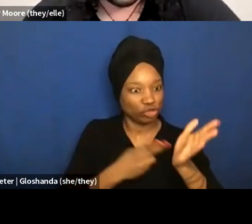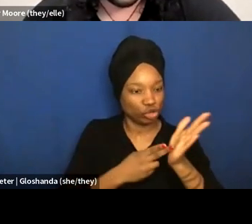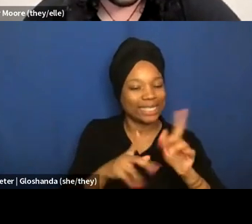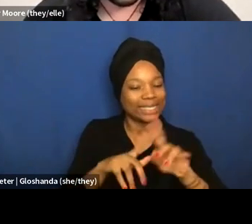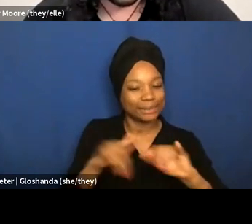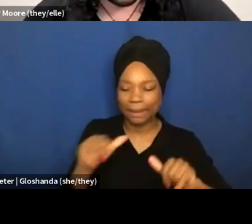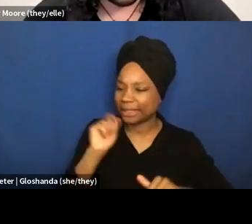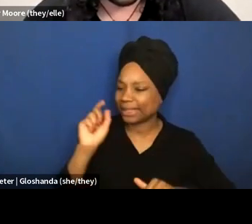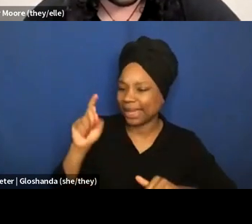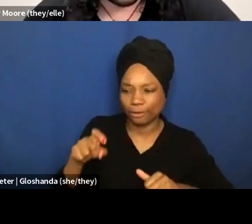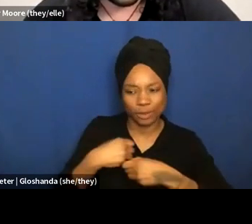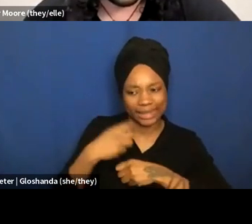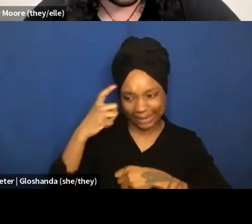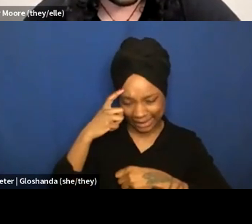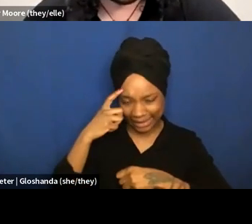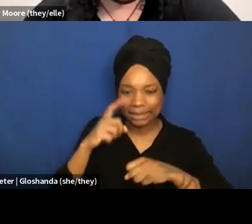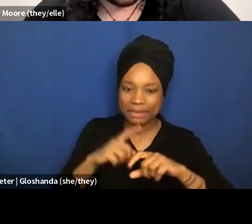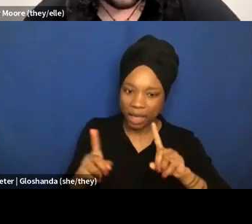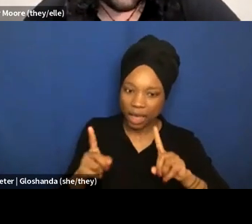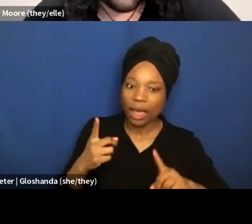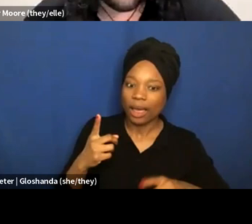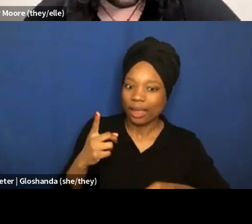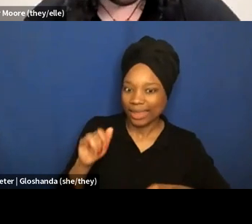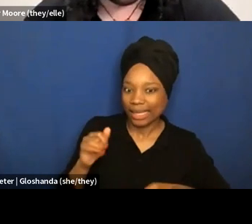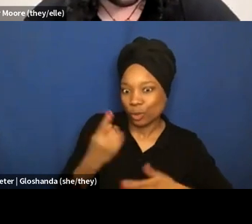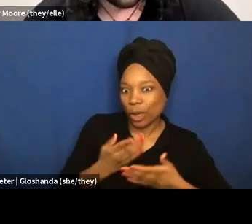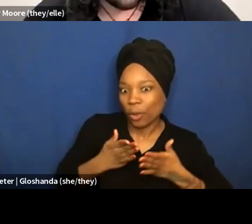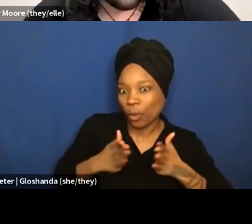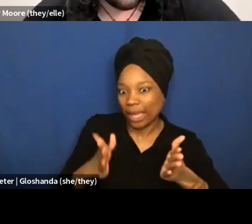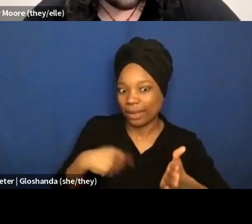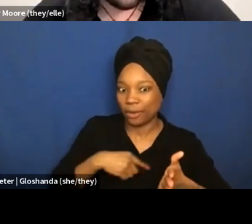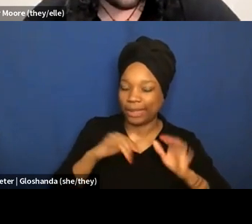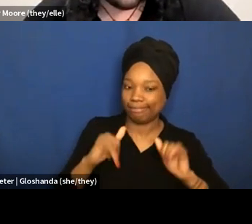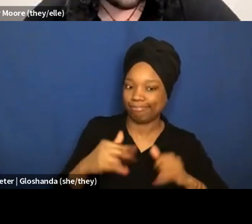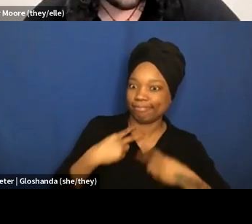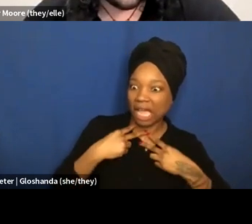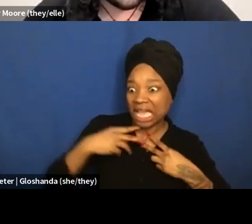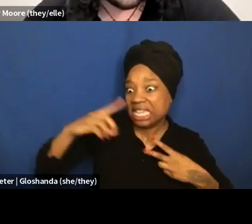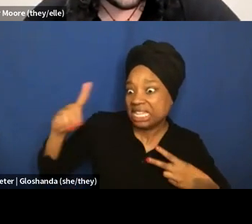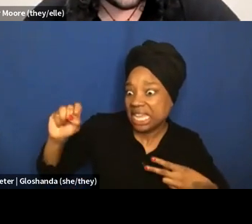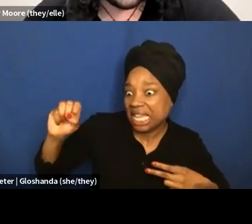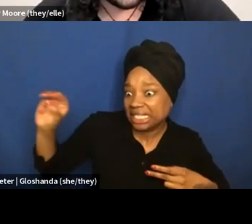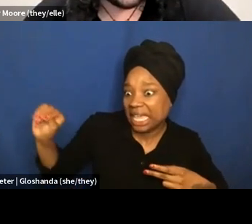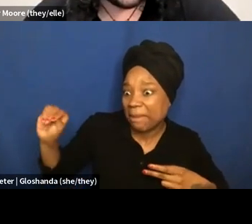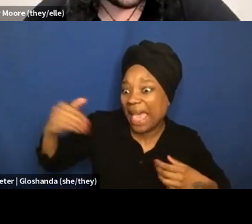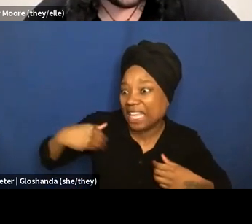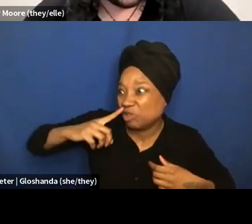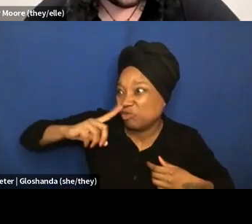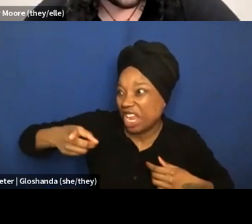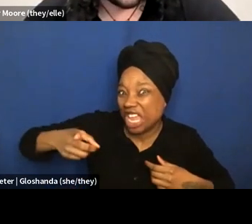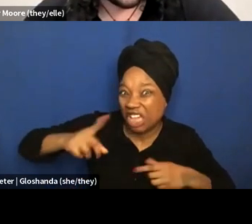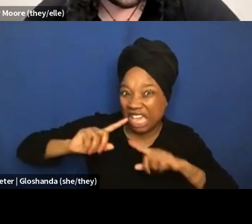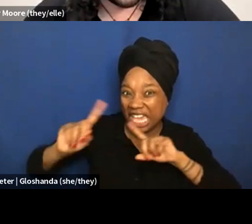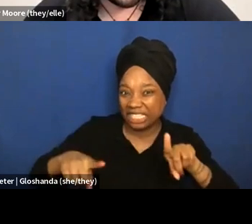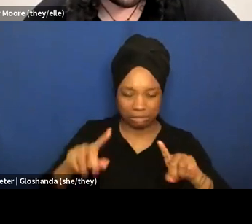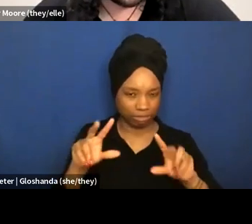trying to fight that is one thing that, you know, keeps a lot of us stuck with the, but the DSM has the true answer. No, it doesn't.